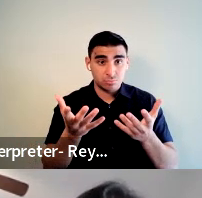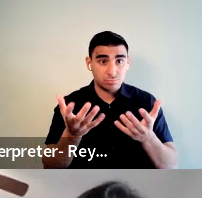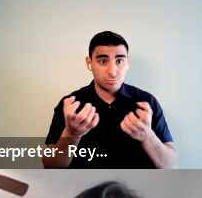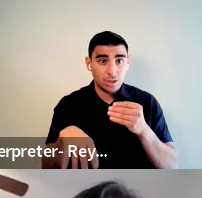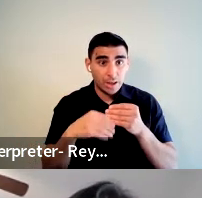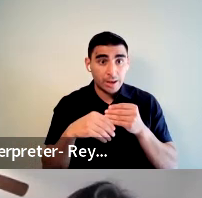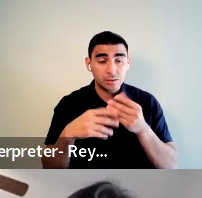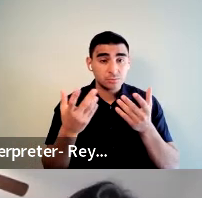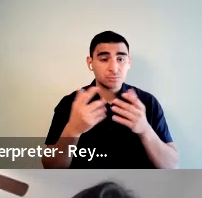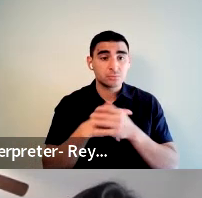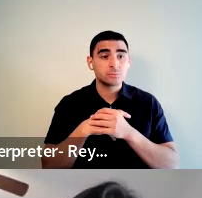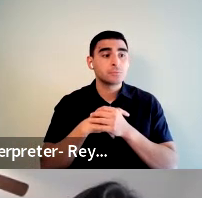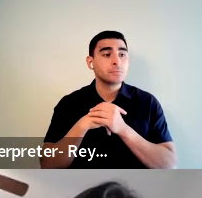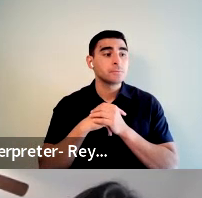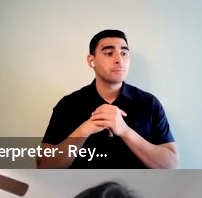or fill in.